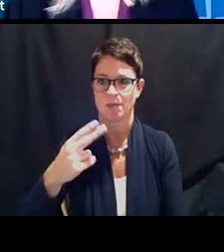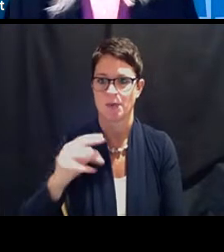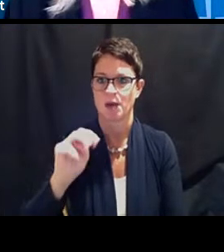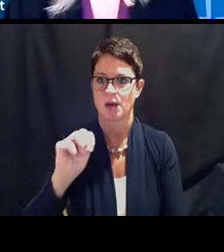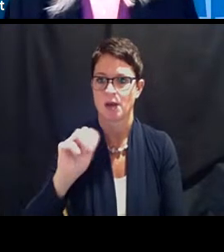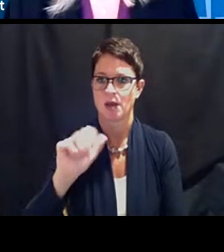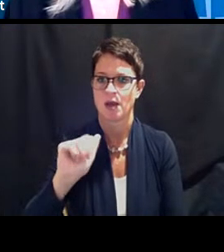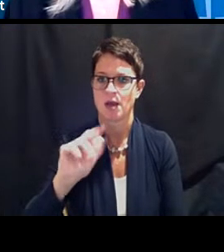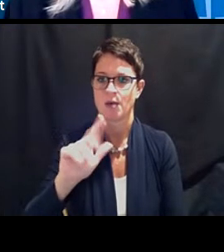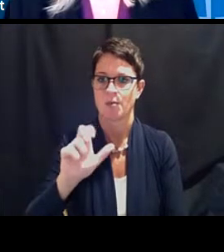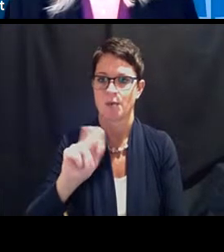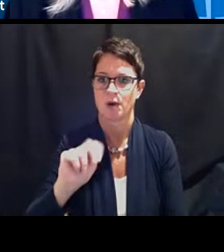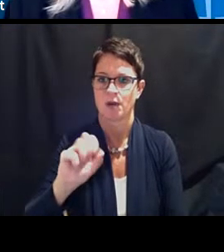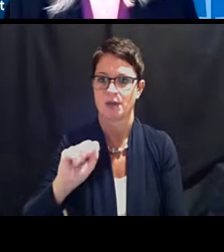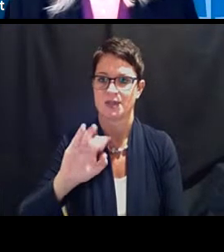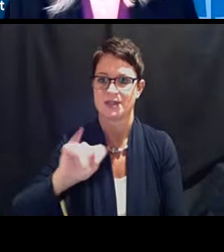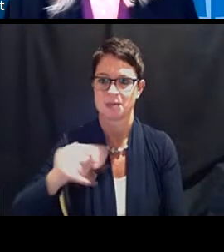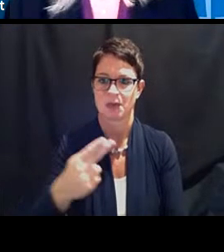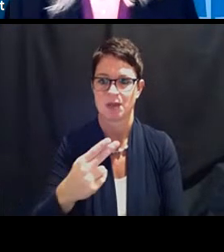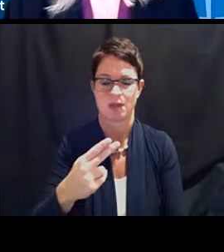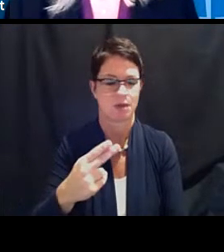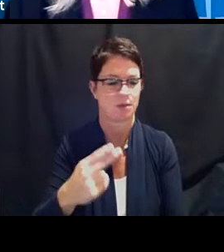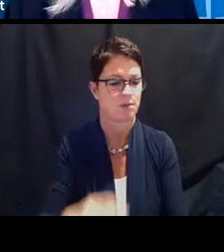Marlon Smith.